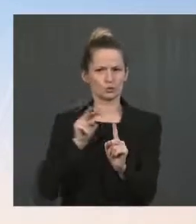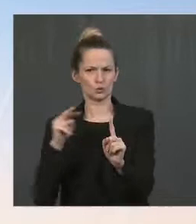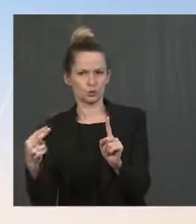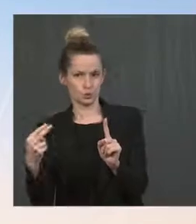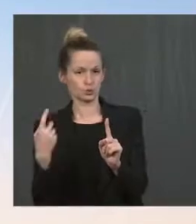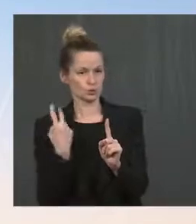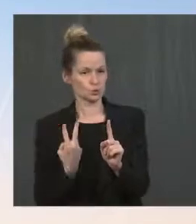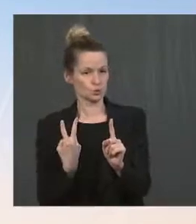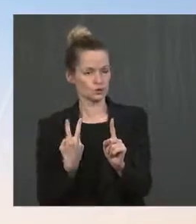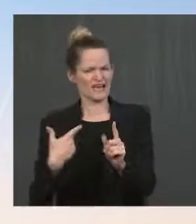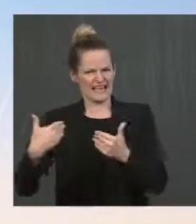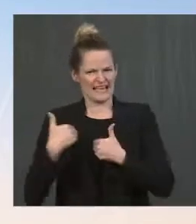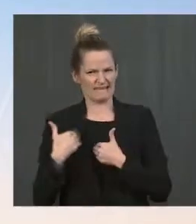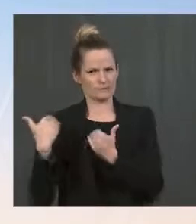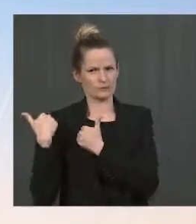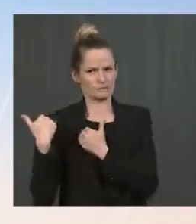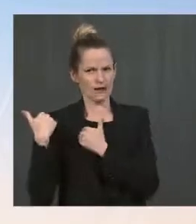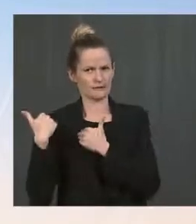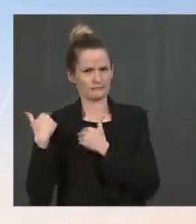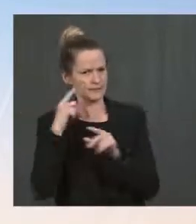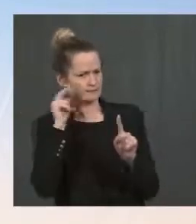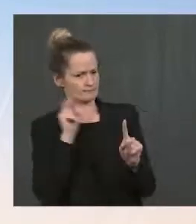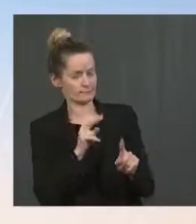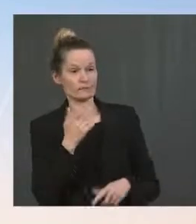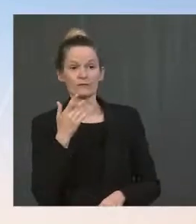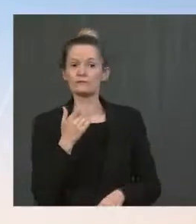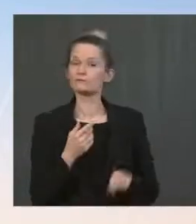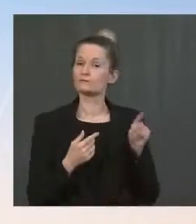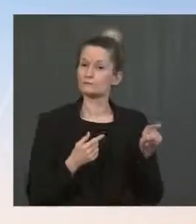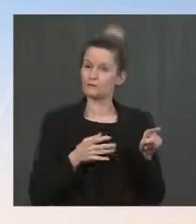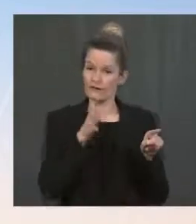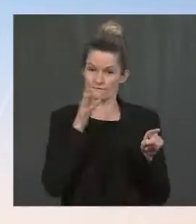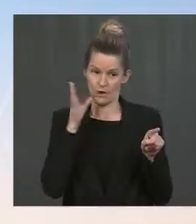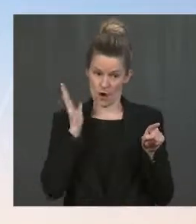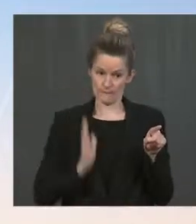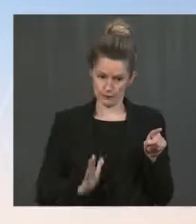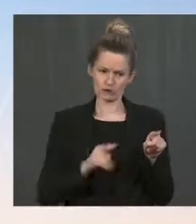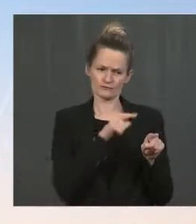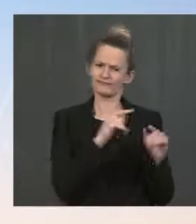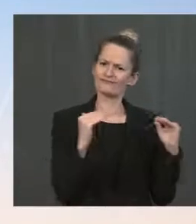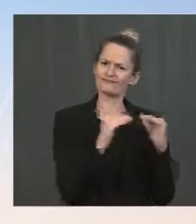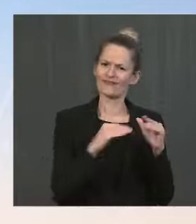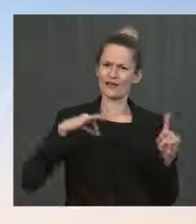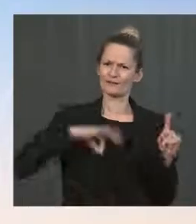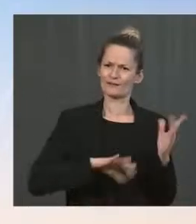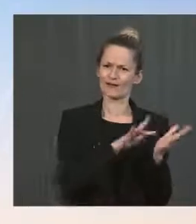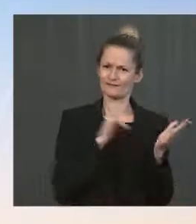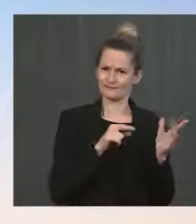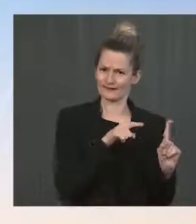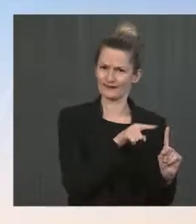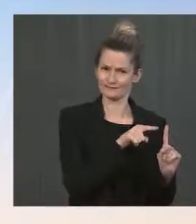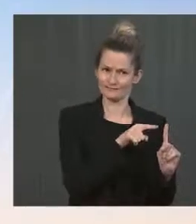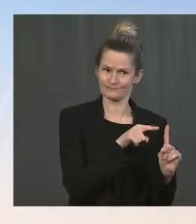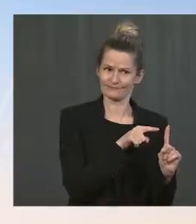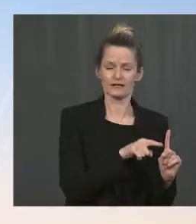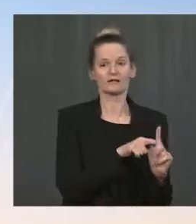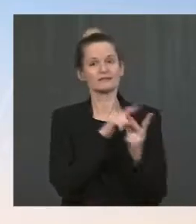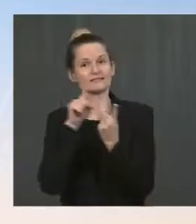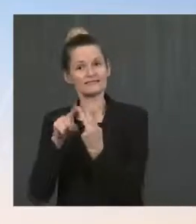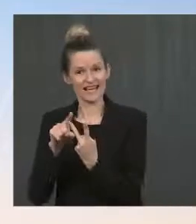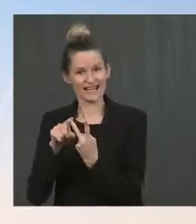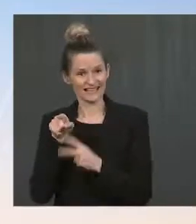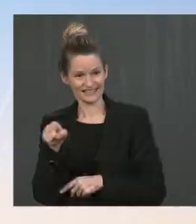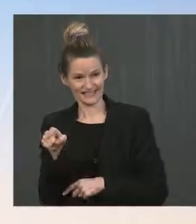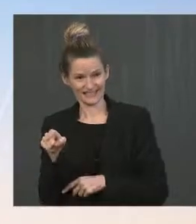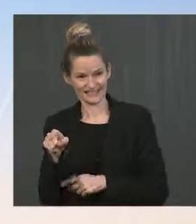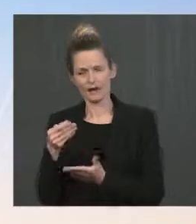get a fair return for their efforts and their capital investment. And the second goal is to make sure that when consumers go to the grocery store and they're at the